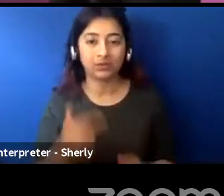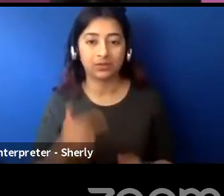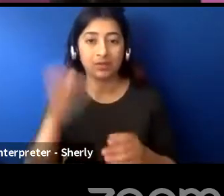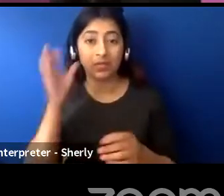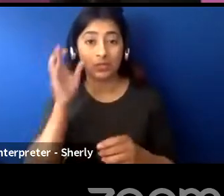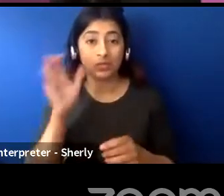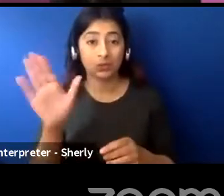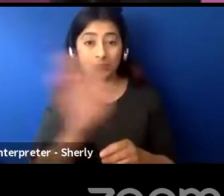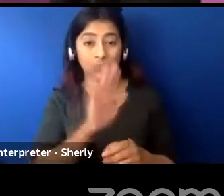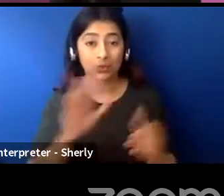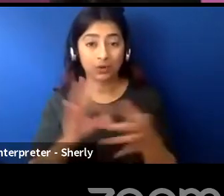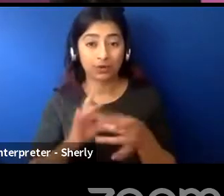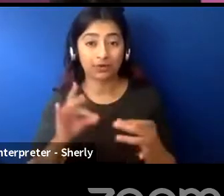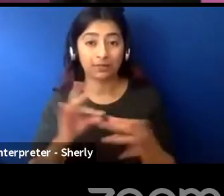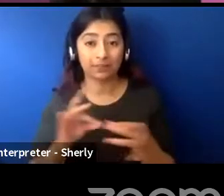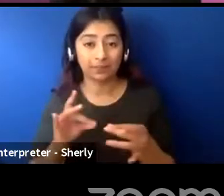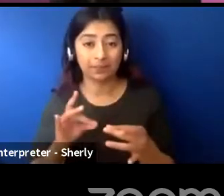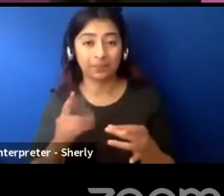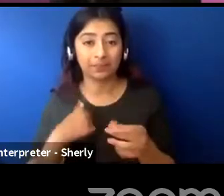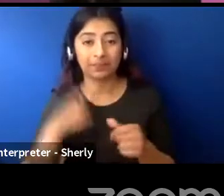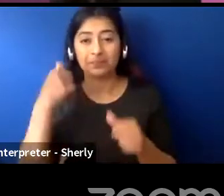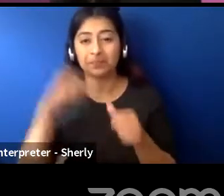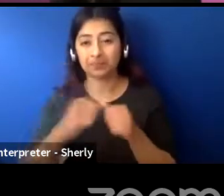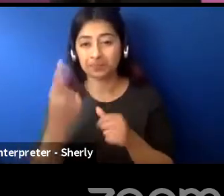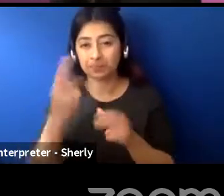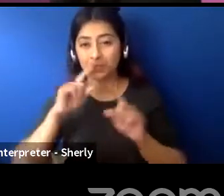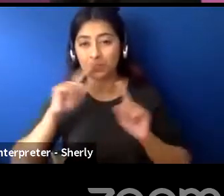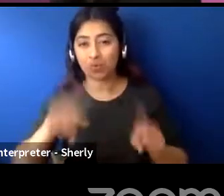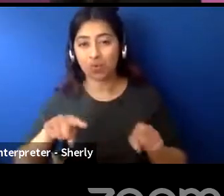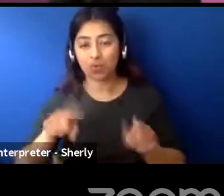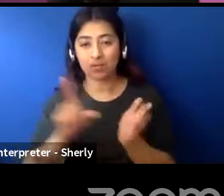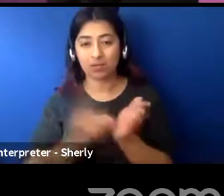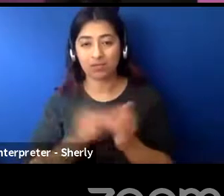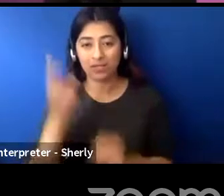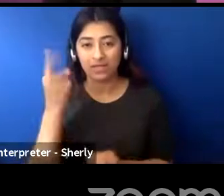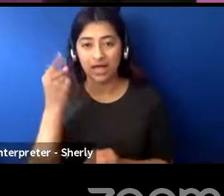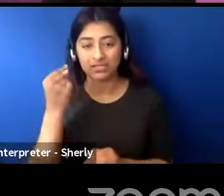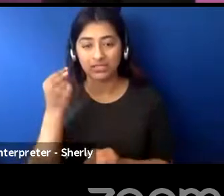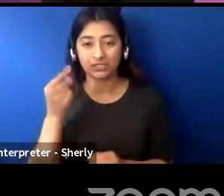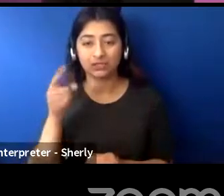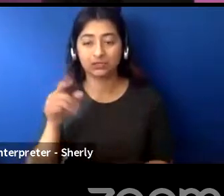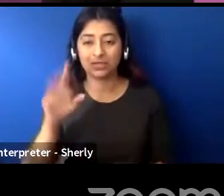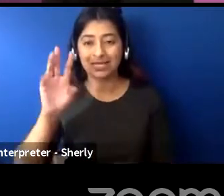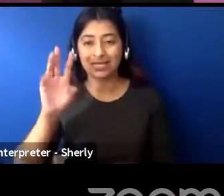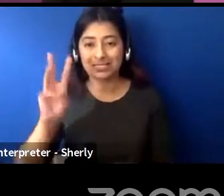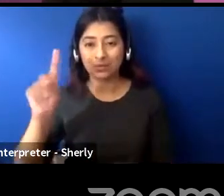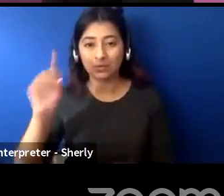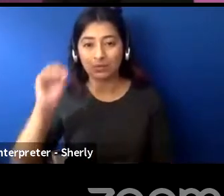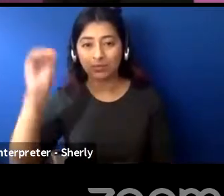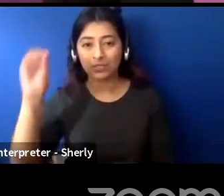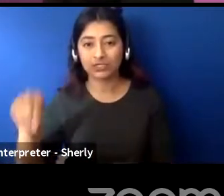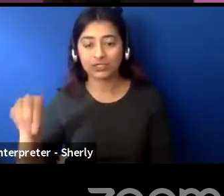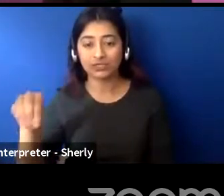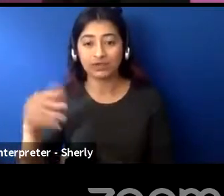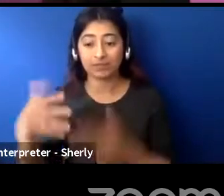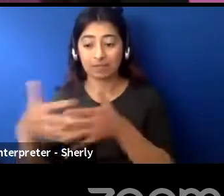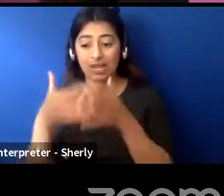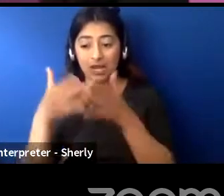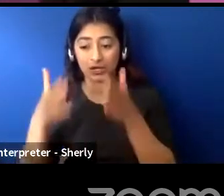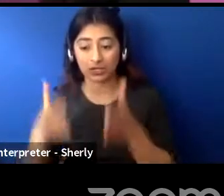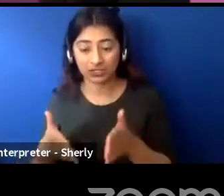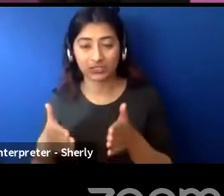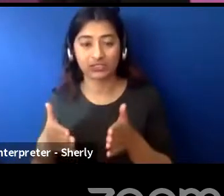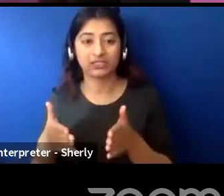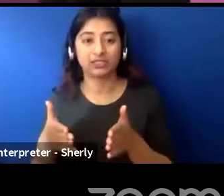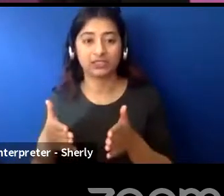speak, I remember the report that came out in the middle of last year that said that 61% of Americans